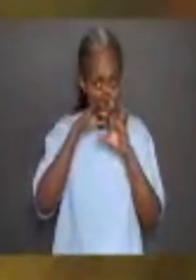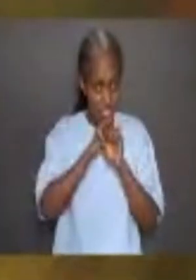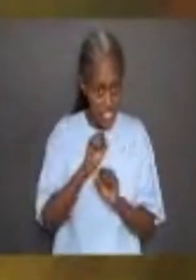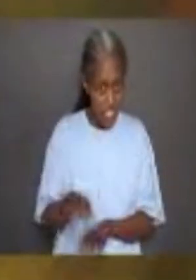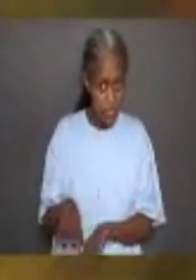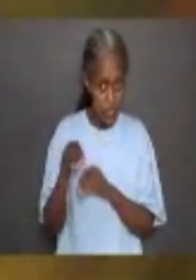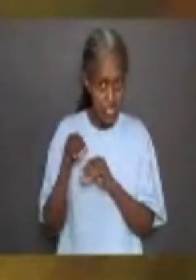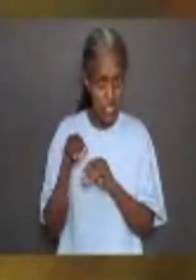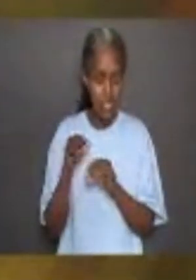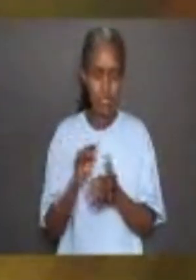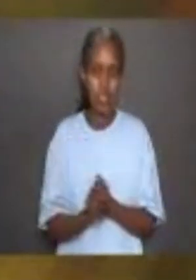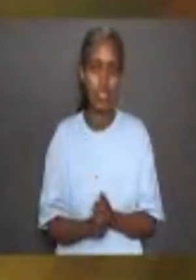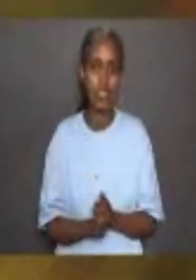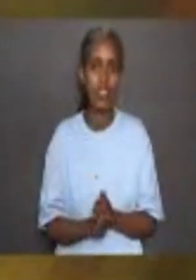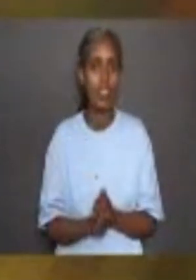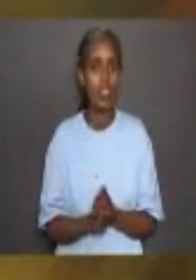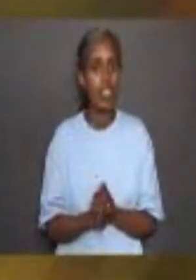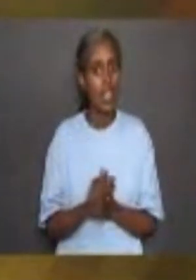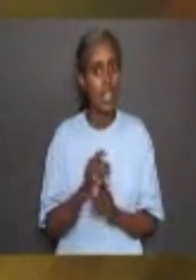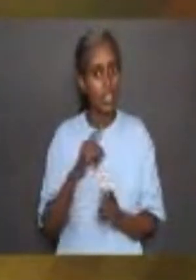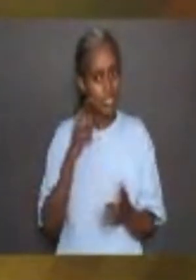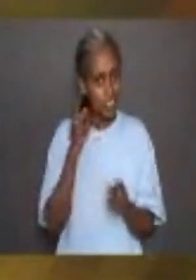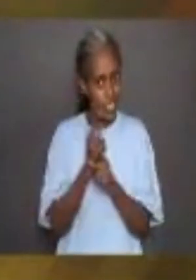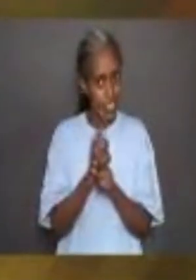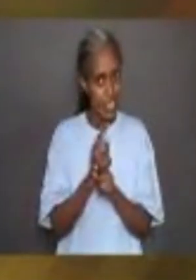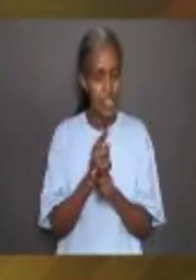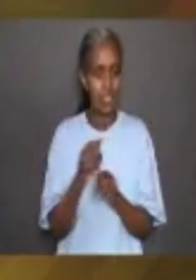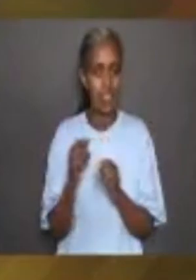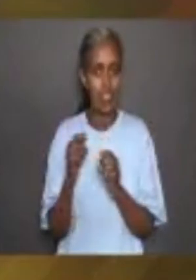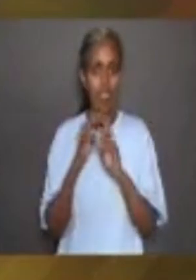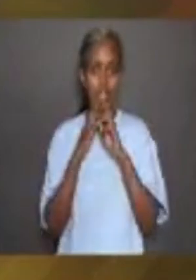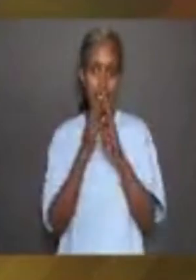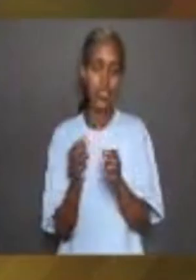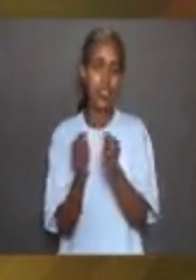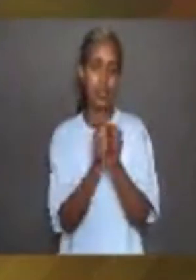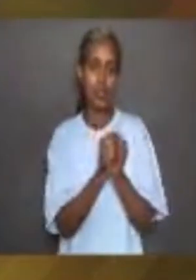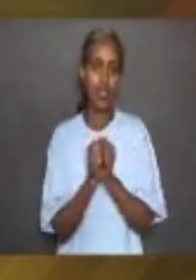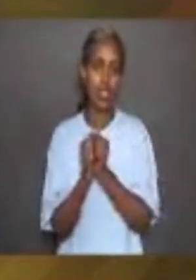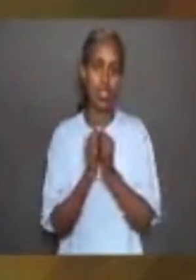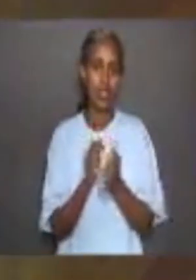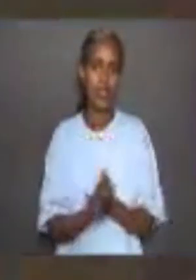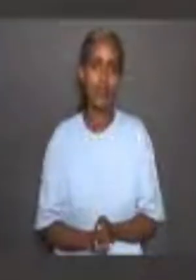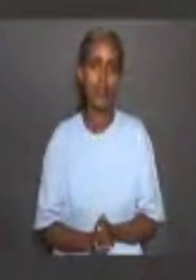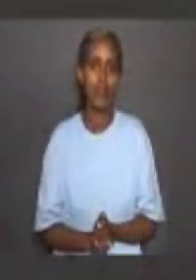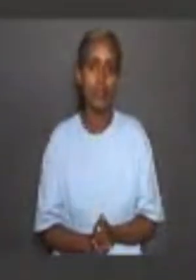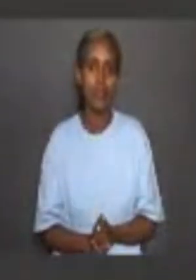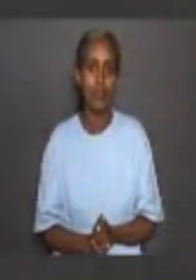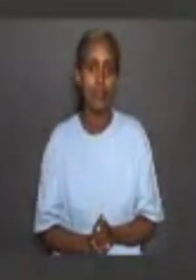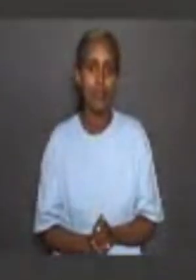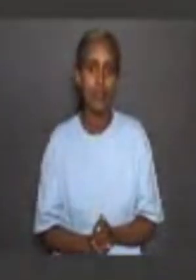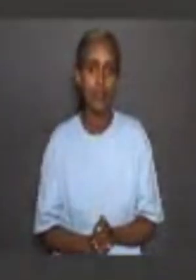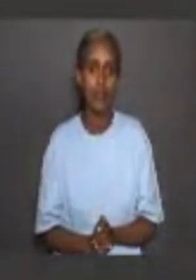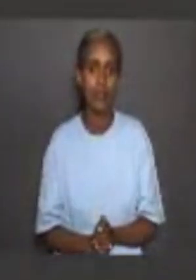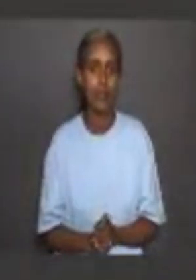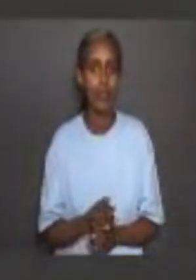Have you finished, students? Let us check the answer together.